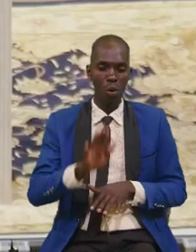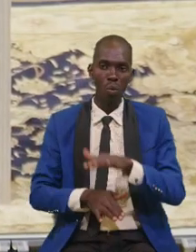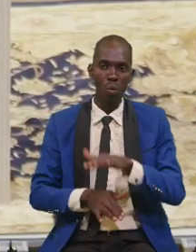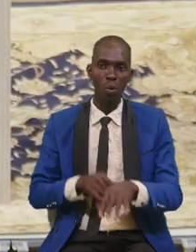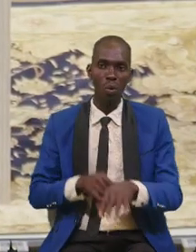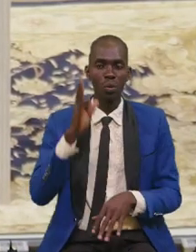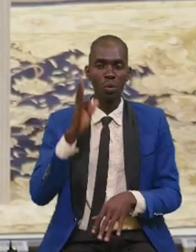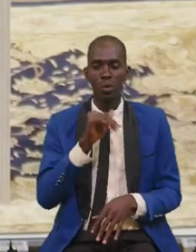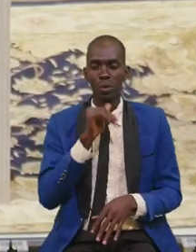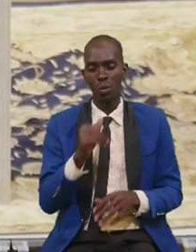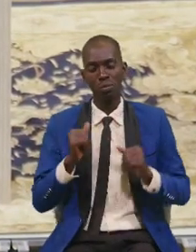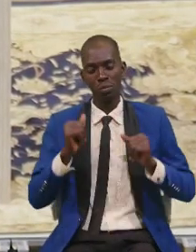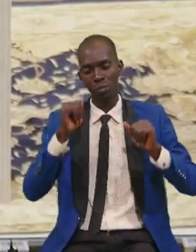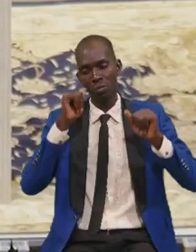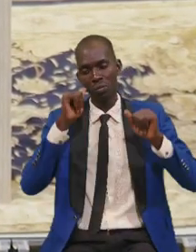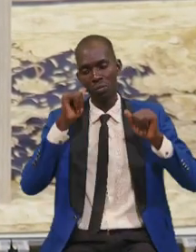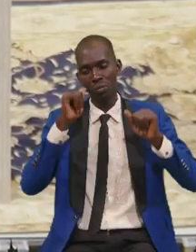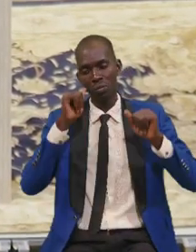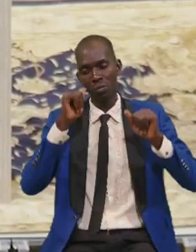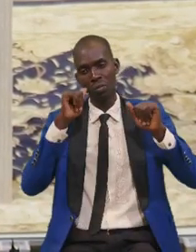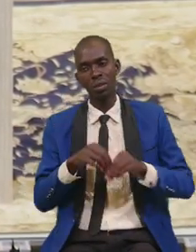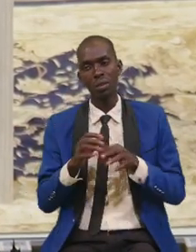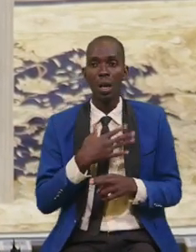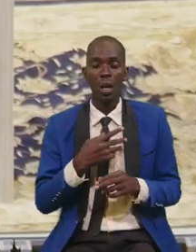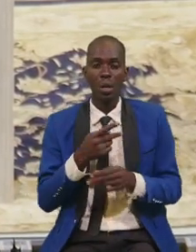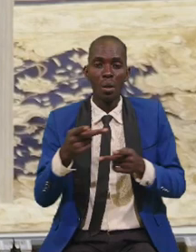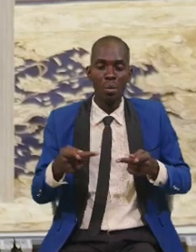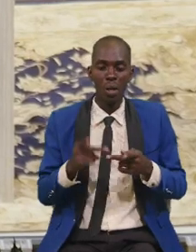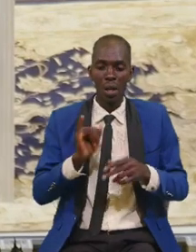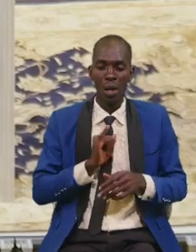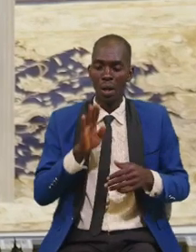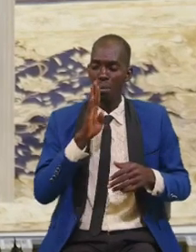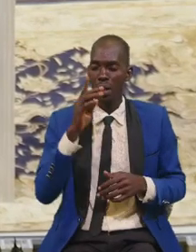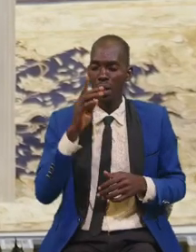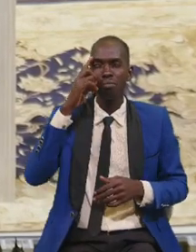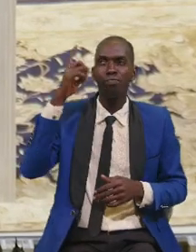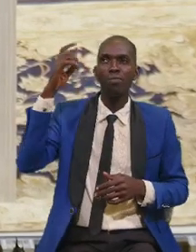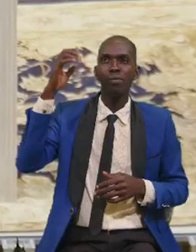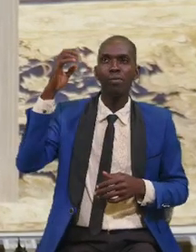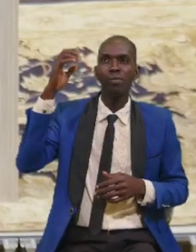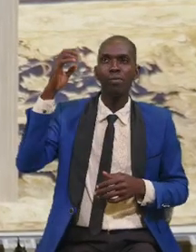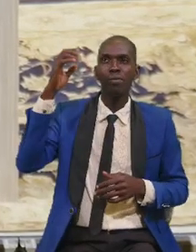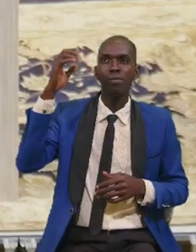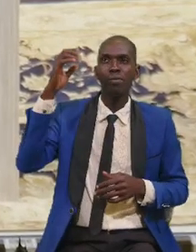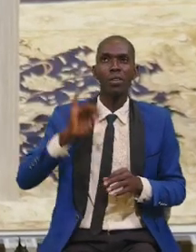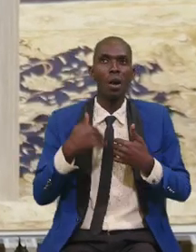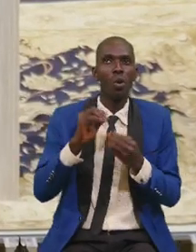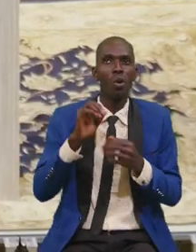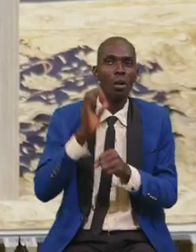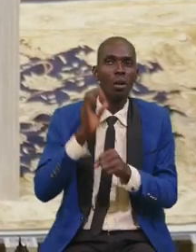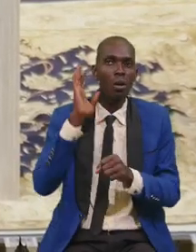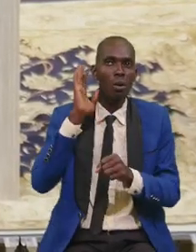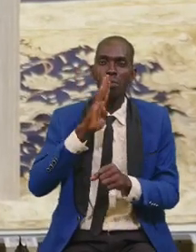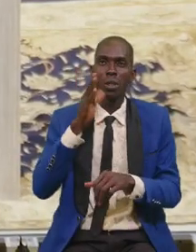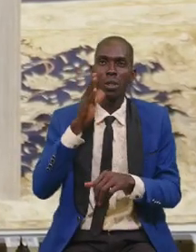And the places I've been dreaming, if I add more years, I'll get there. If I add more years,